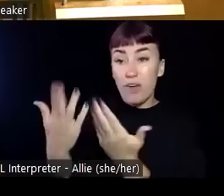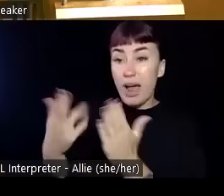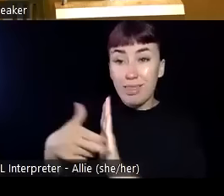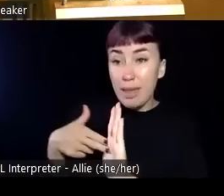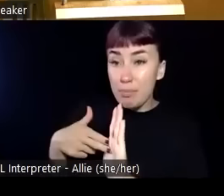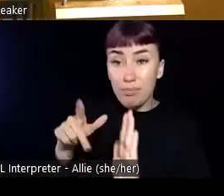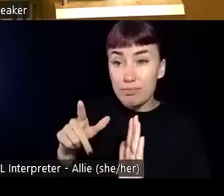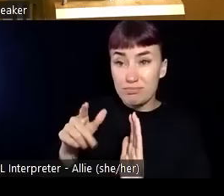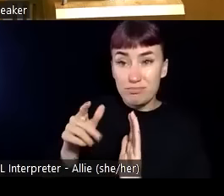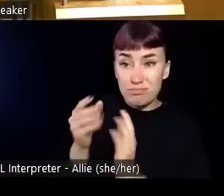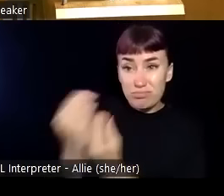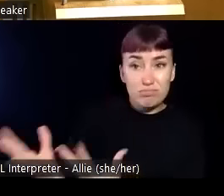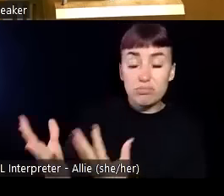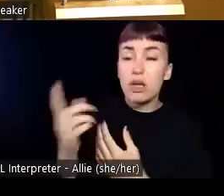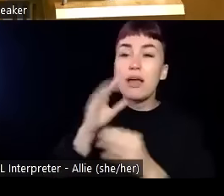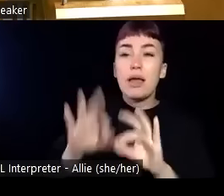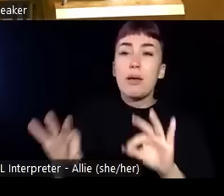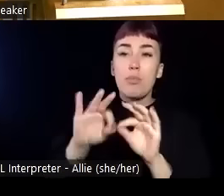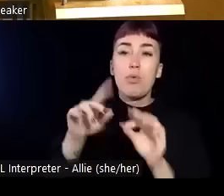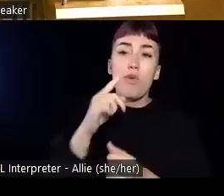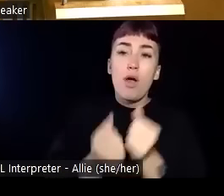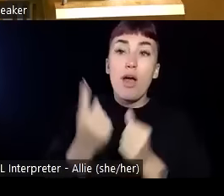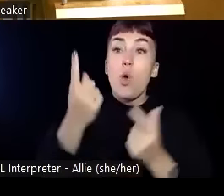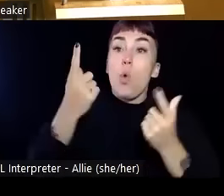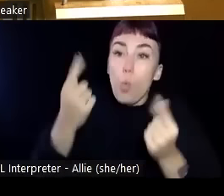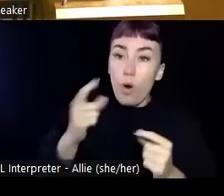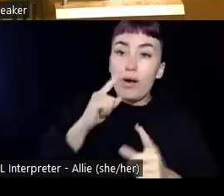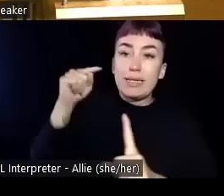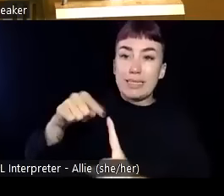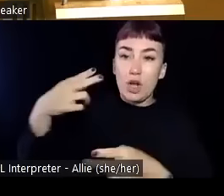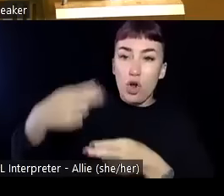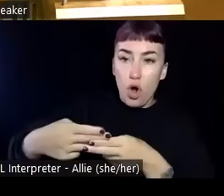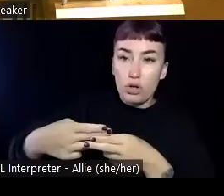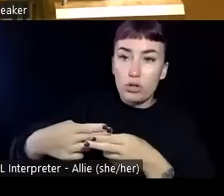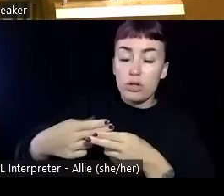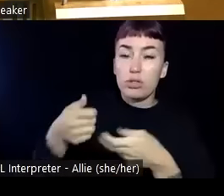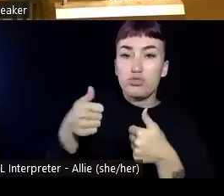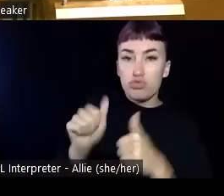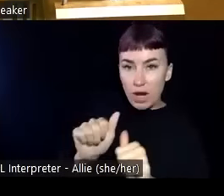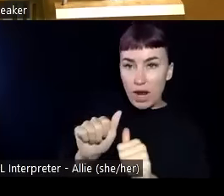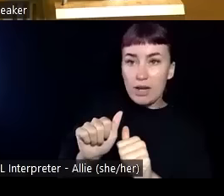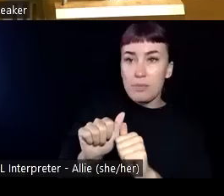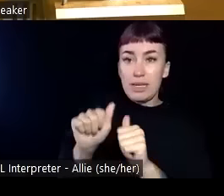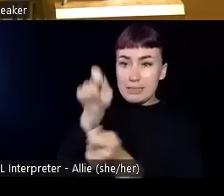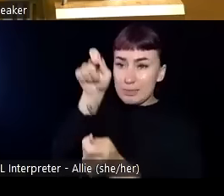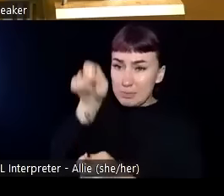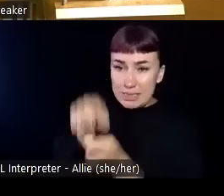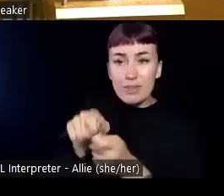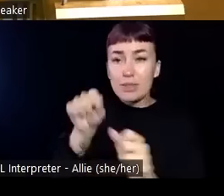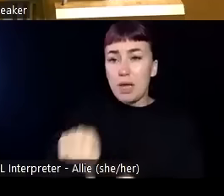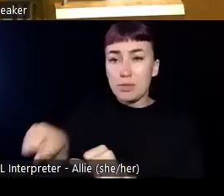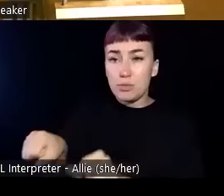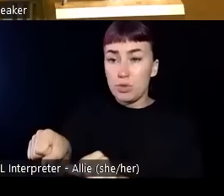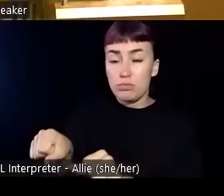is really important for everyone. What is this called? And I try to be as specific as